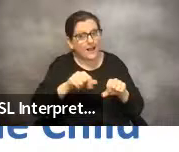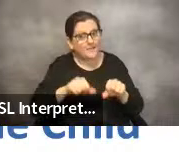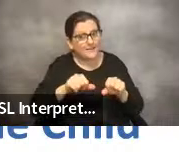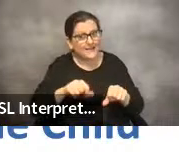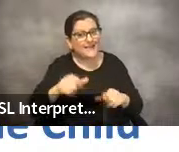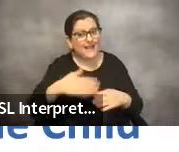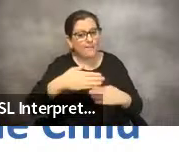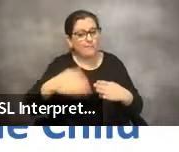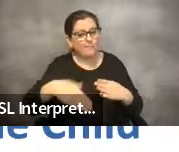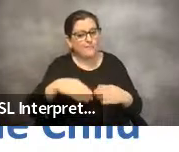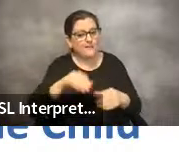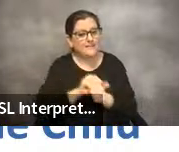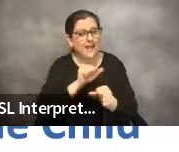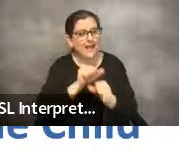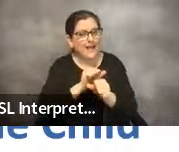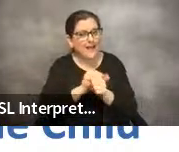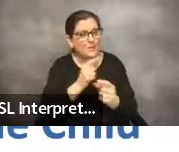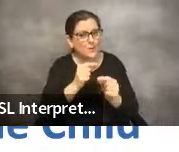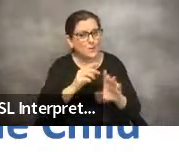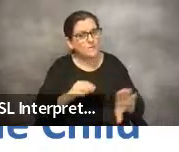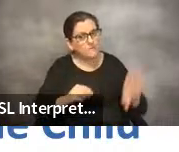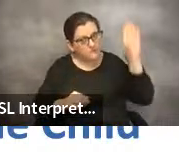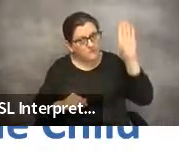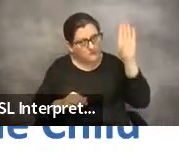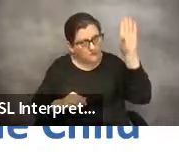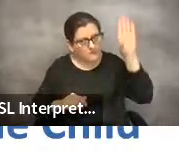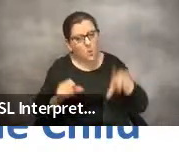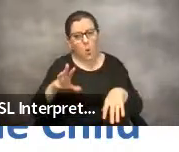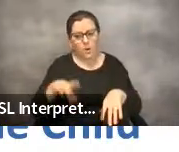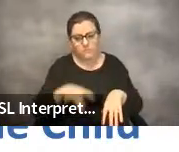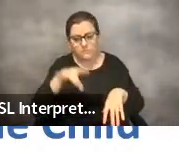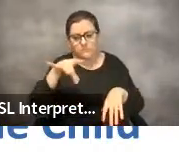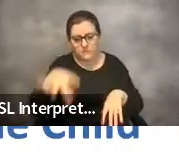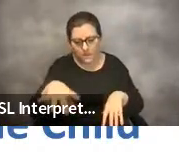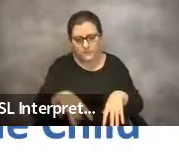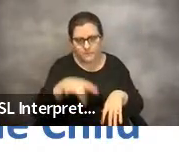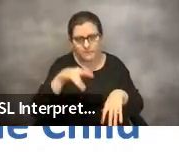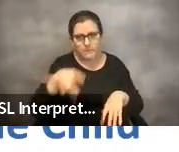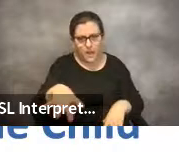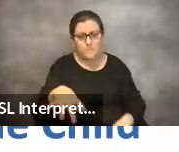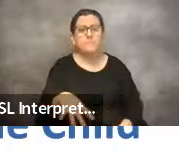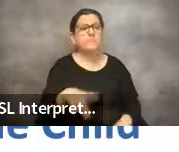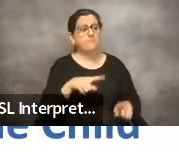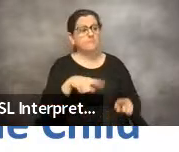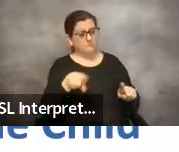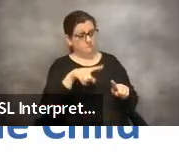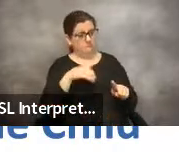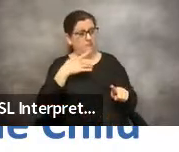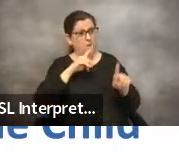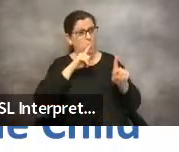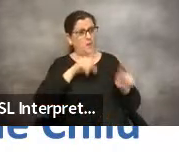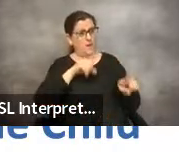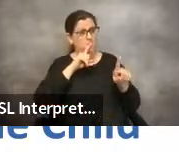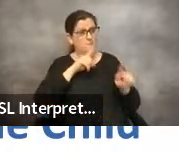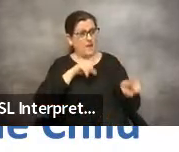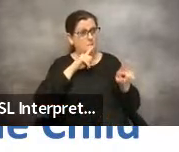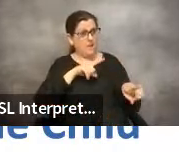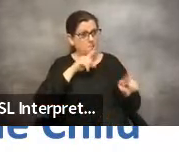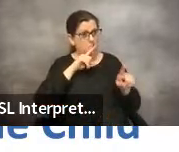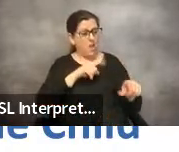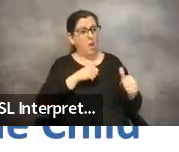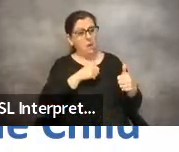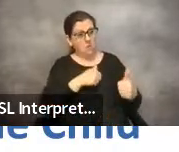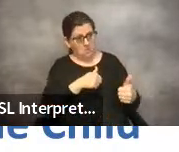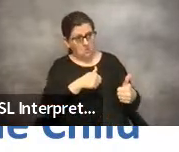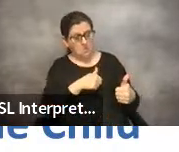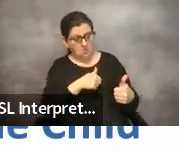task. But once the screener has observed that the child reliably responds to sounds that are presented,